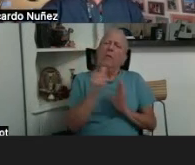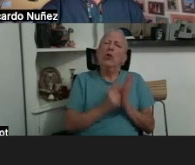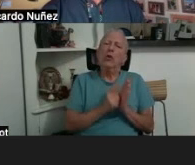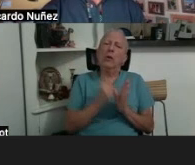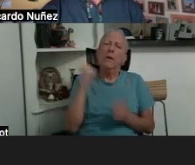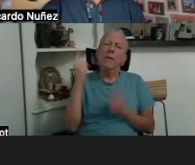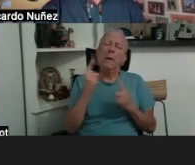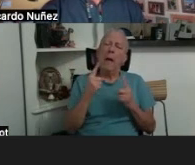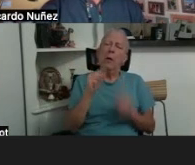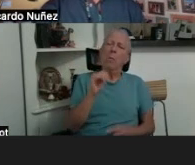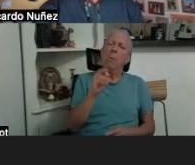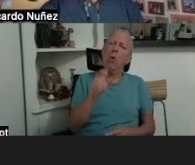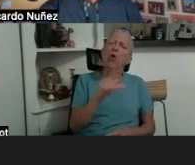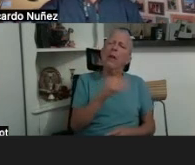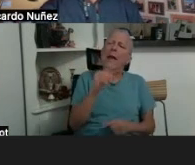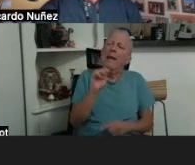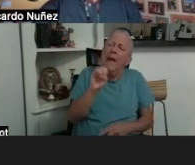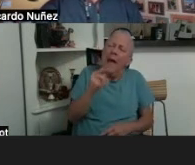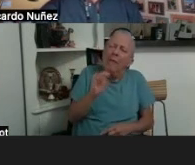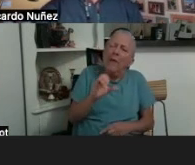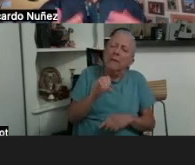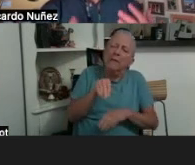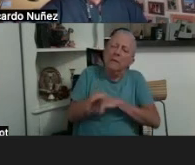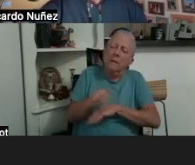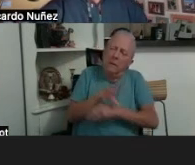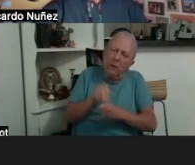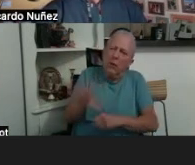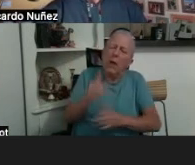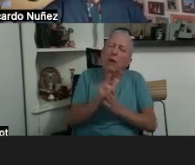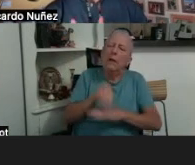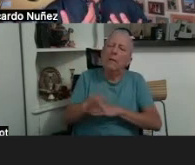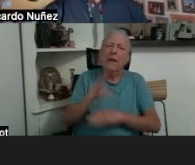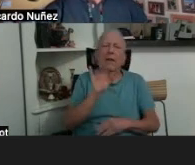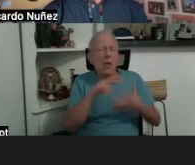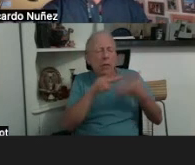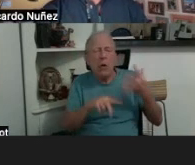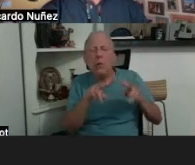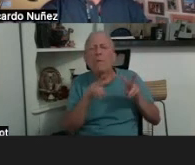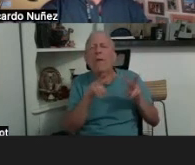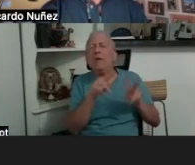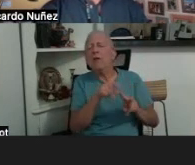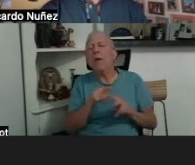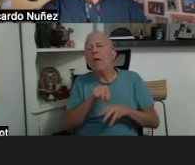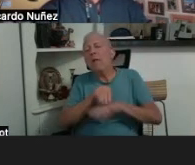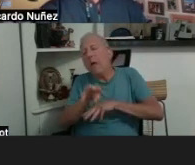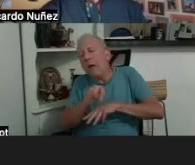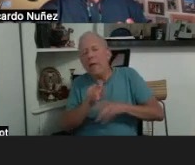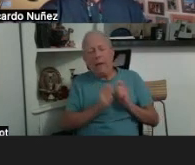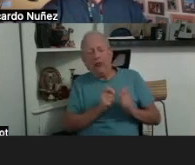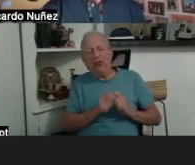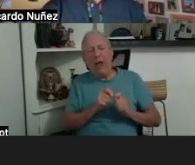when giving legal advice. Those considerations, these values, they shape the advice that we give,